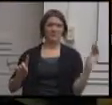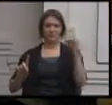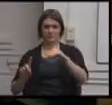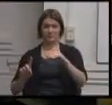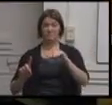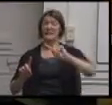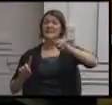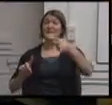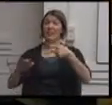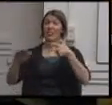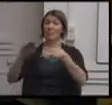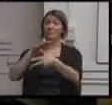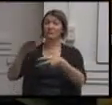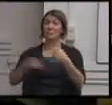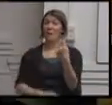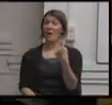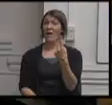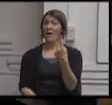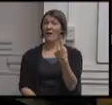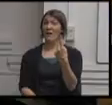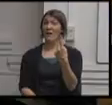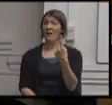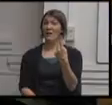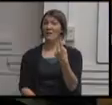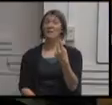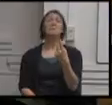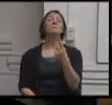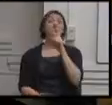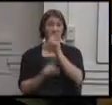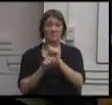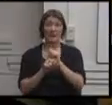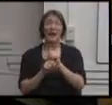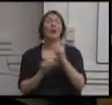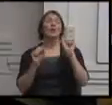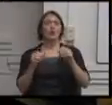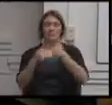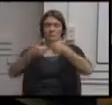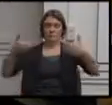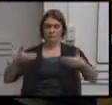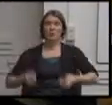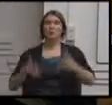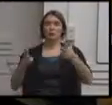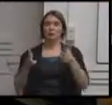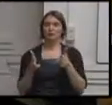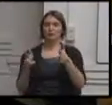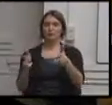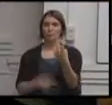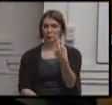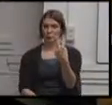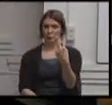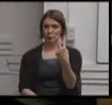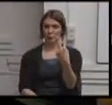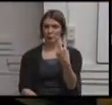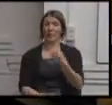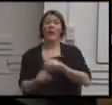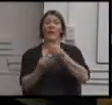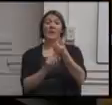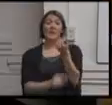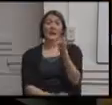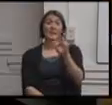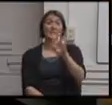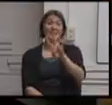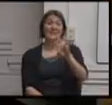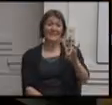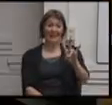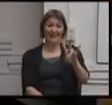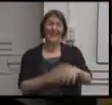single station, two-bay station that held 2 trucks. And then in 1977,